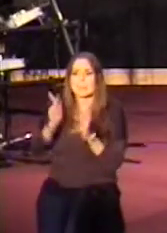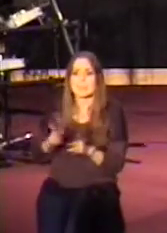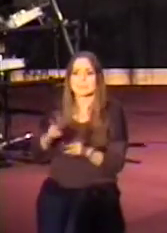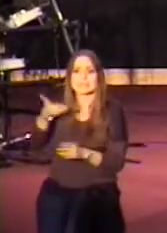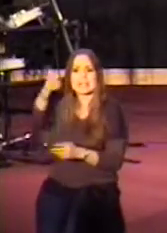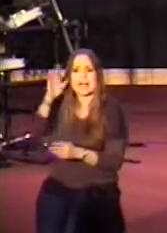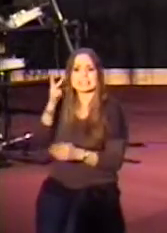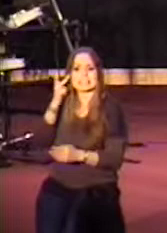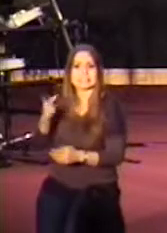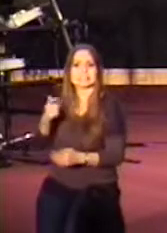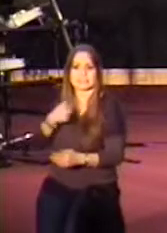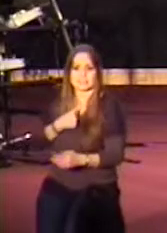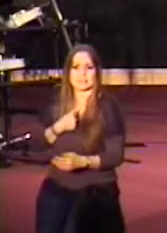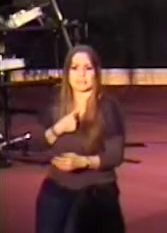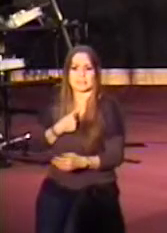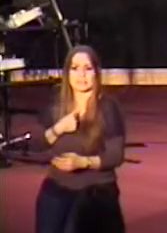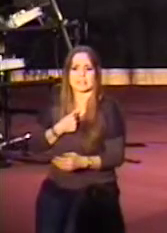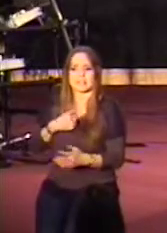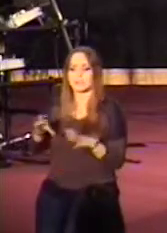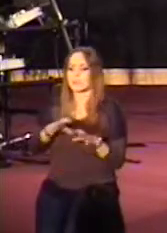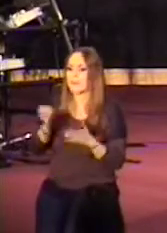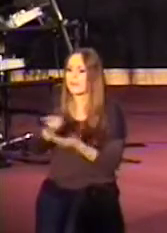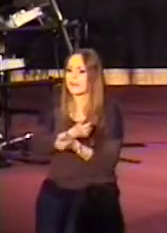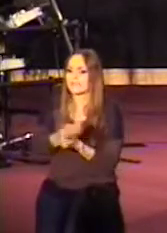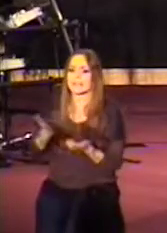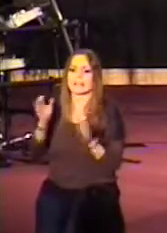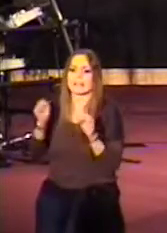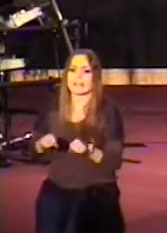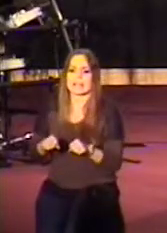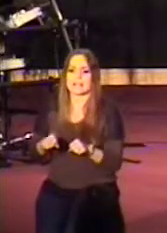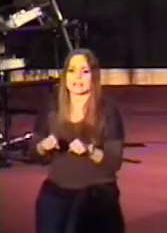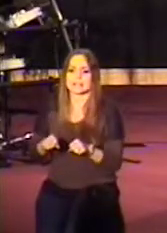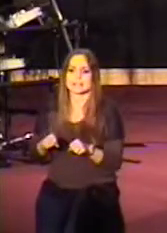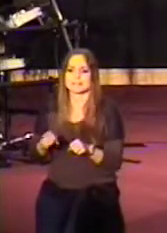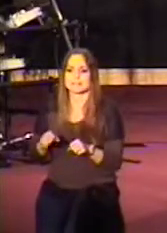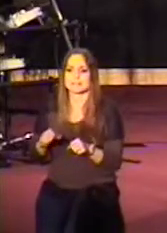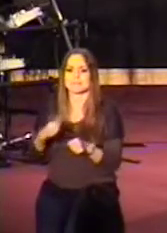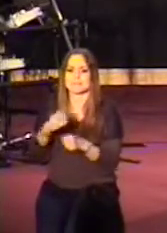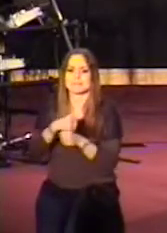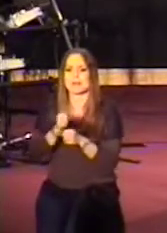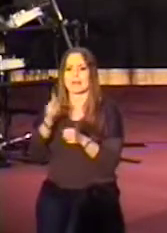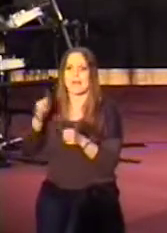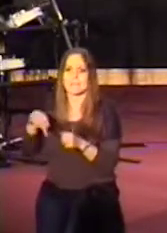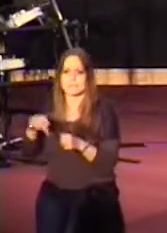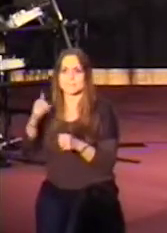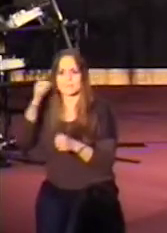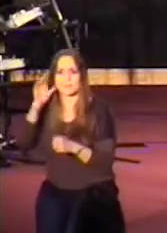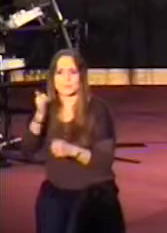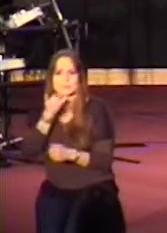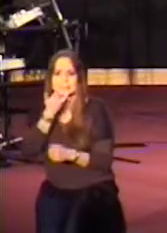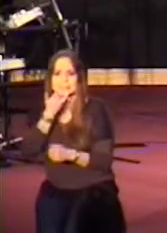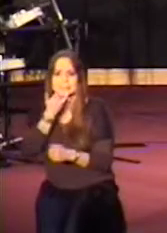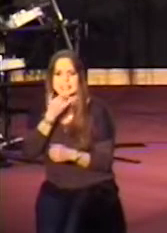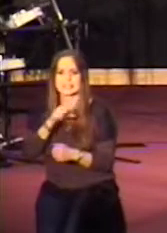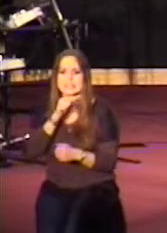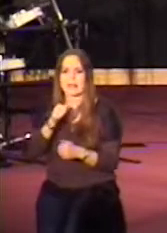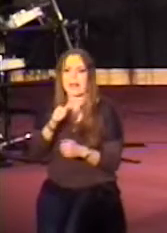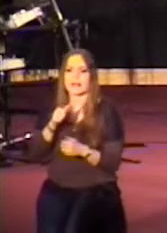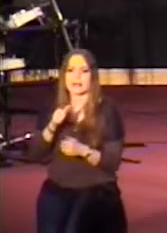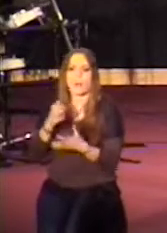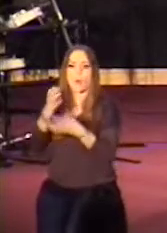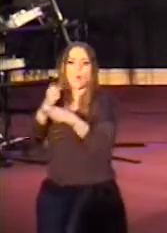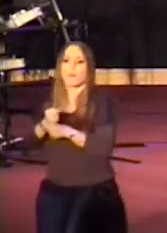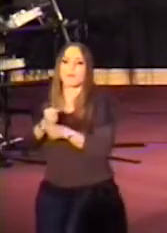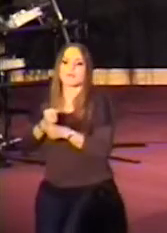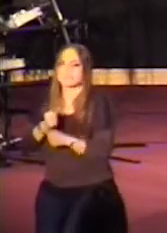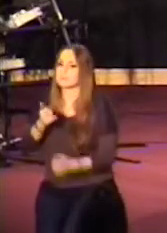I can to make up for the mistakes of my past, but the past mistakes are going to stay there. I'm not dragging them in to who I am now and